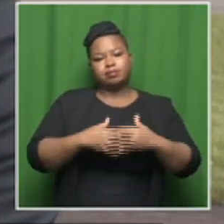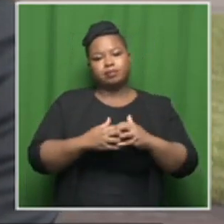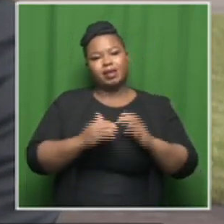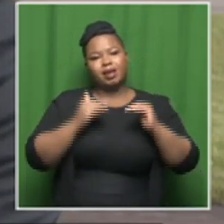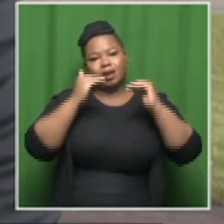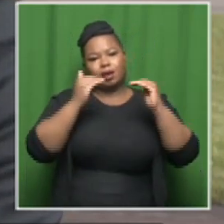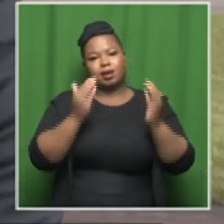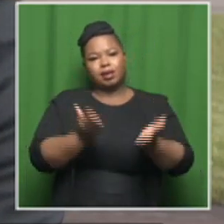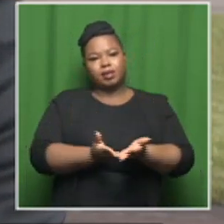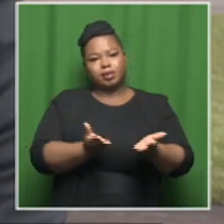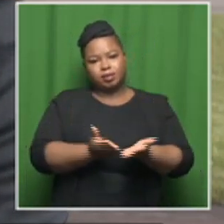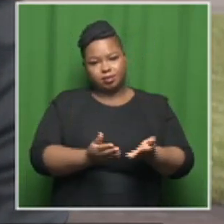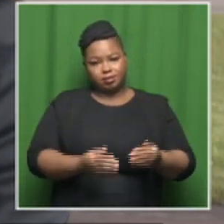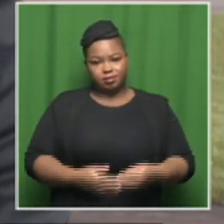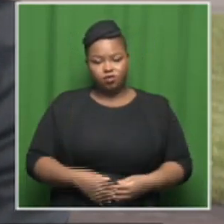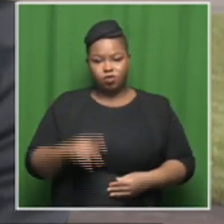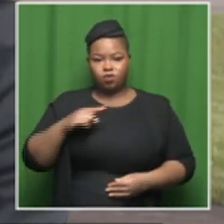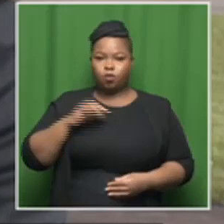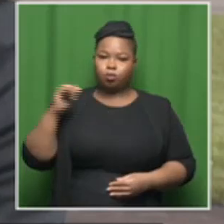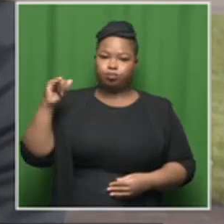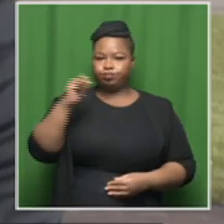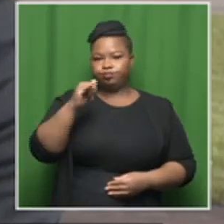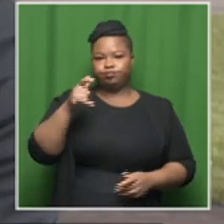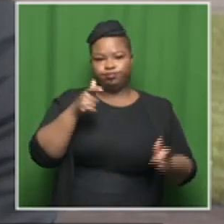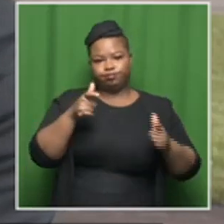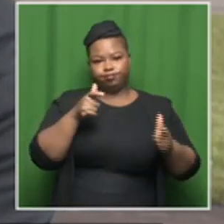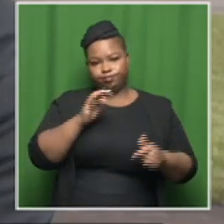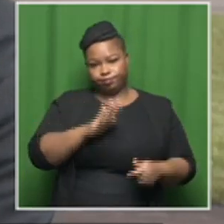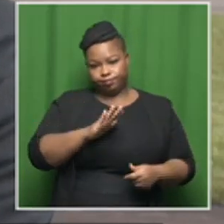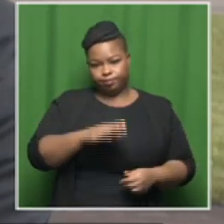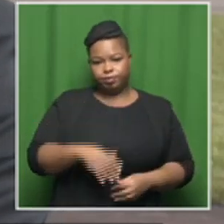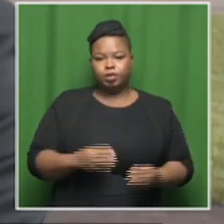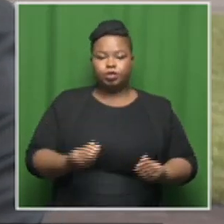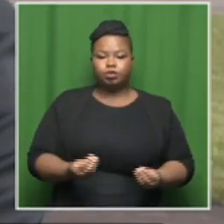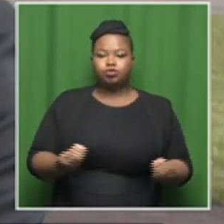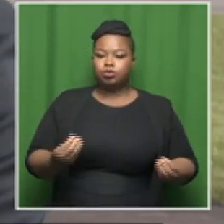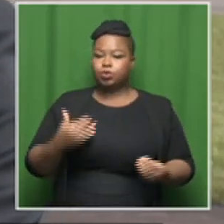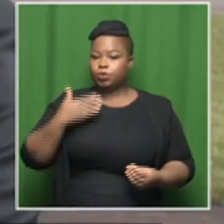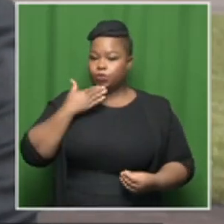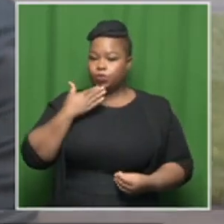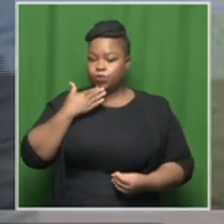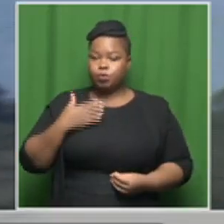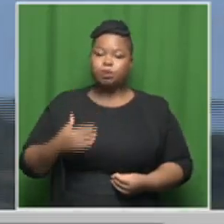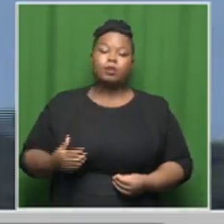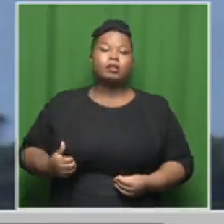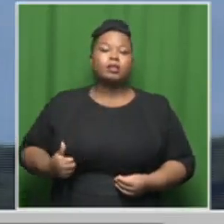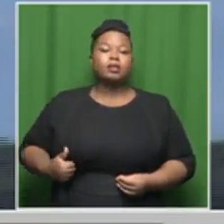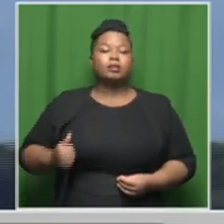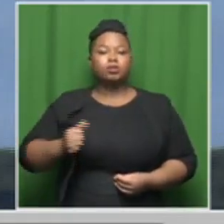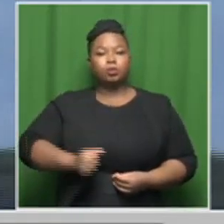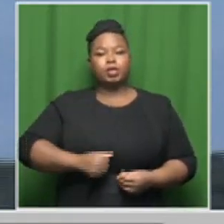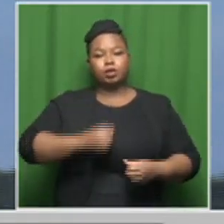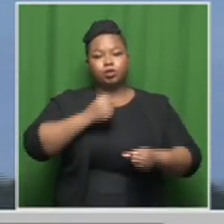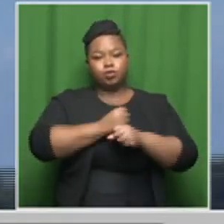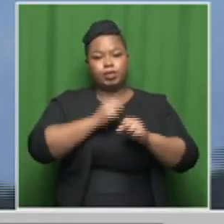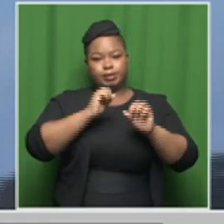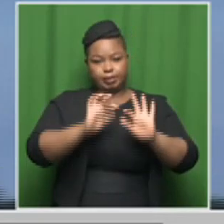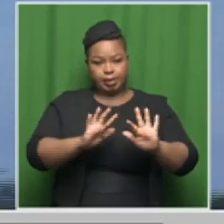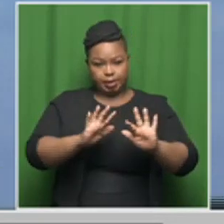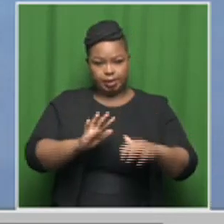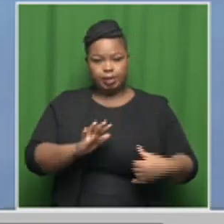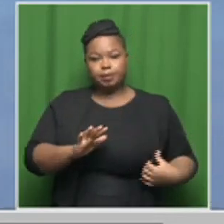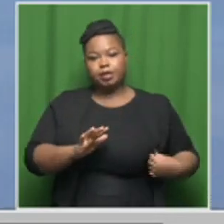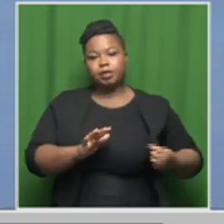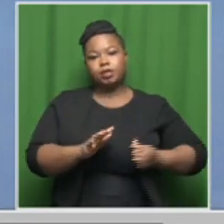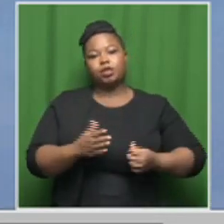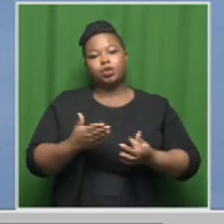high school for the aviation faculty as well. The kids that are, and again, that will be doing grade 10